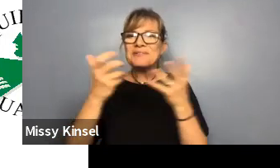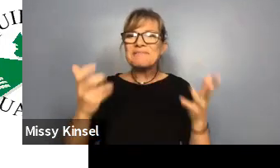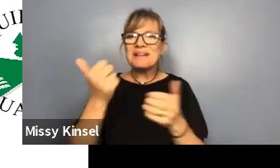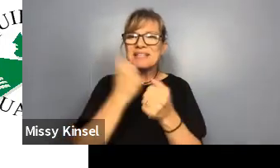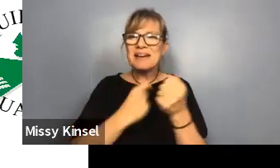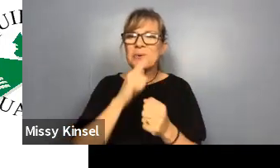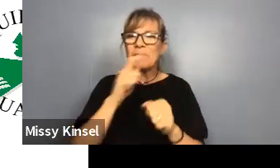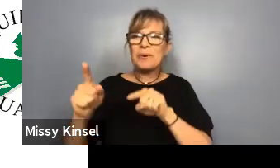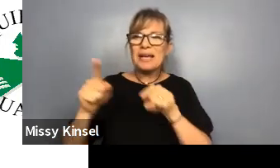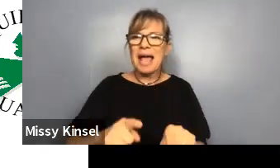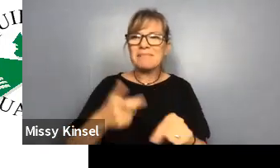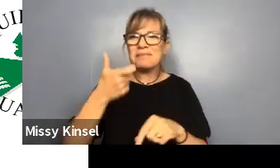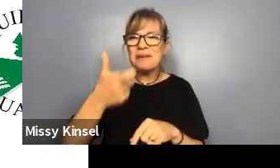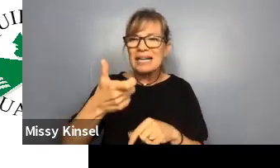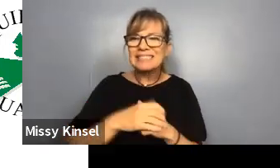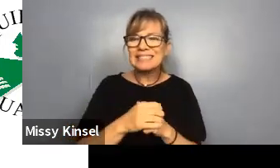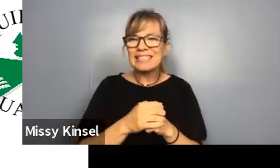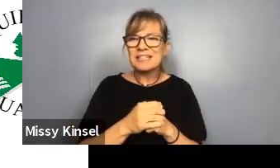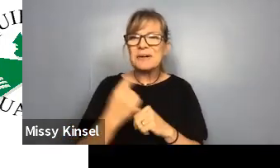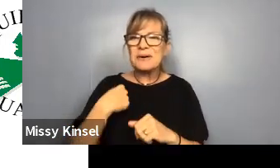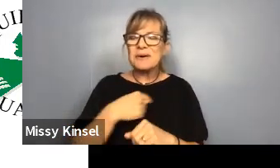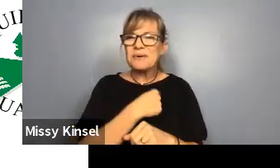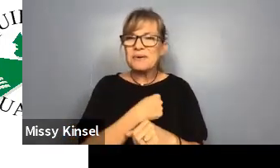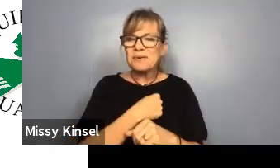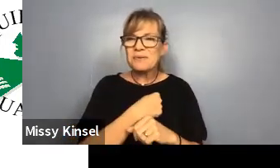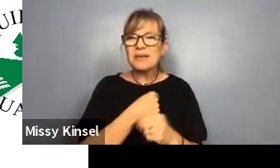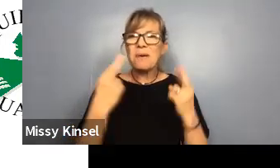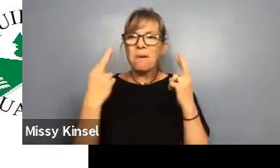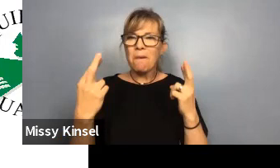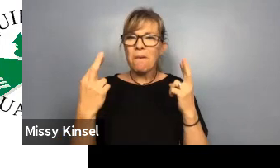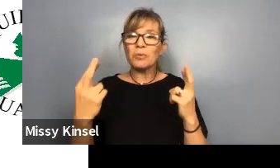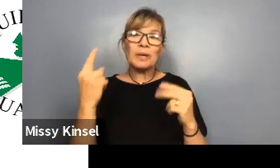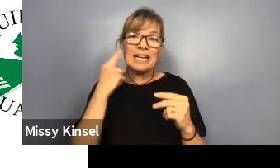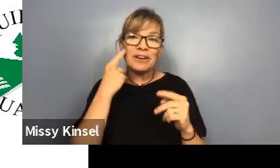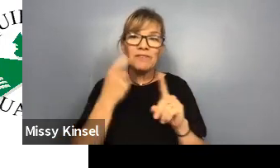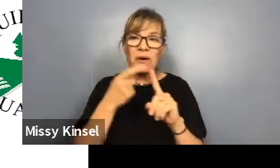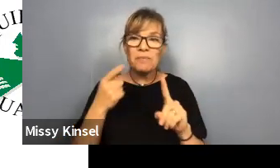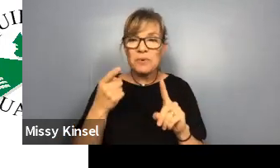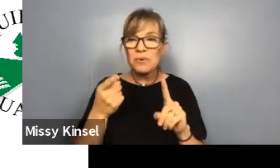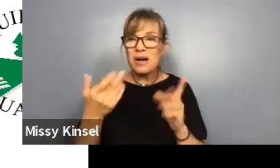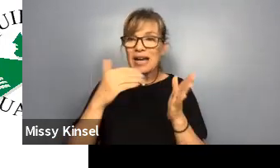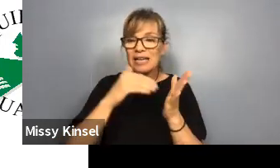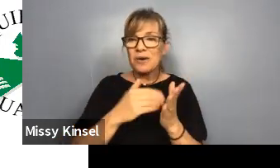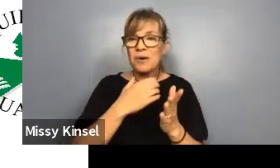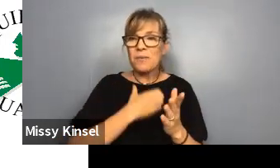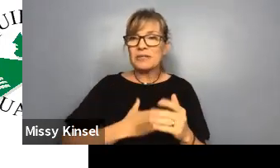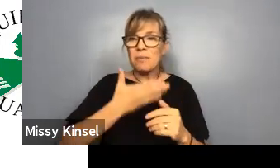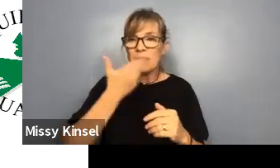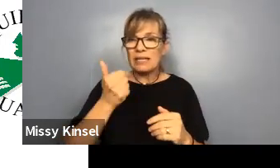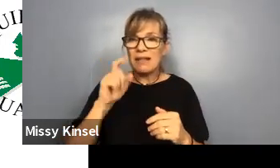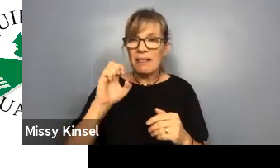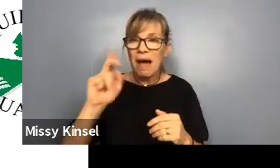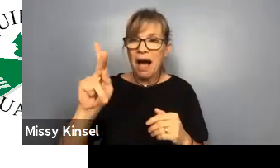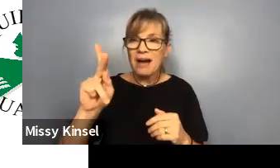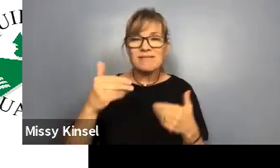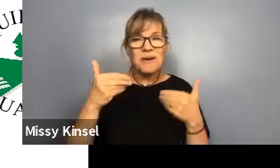who attended, and we hope to hear from you. We wish you the best of luck